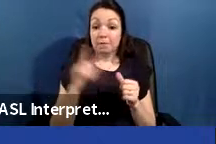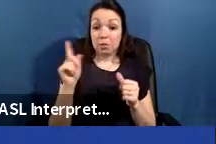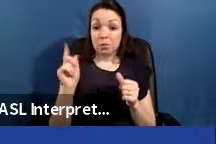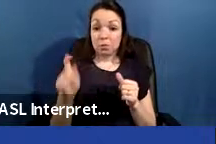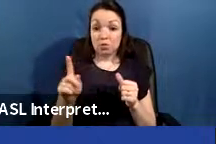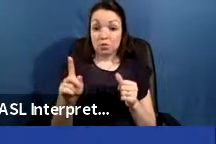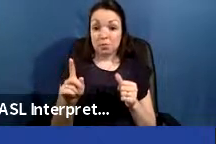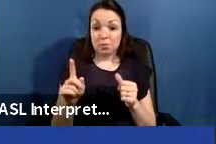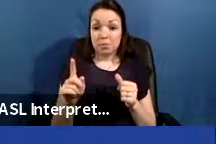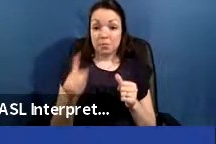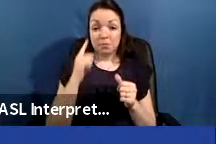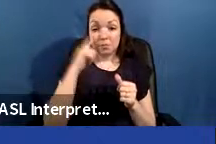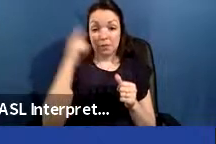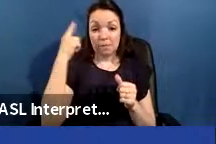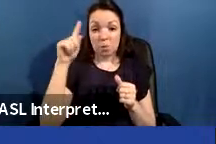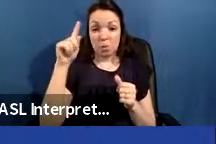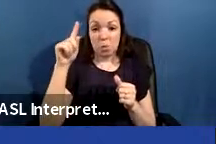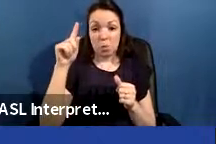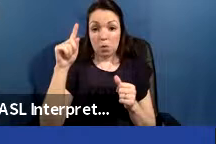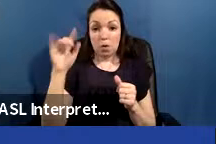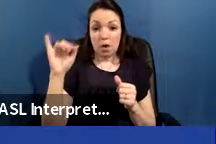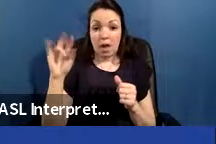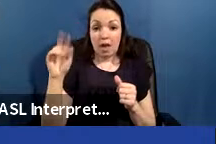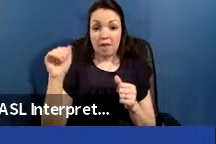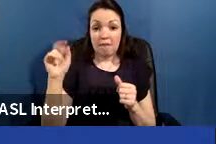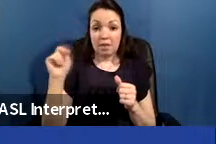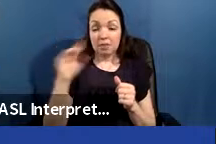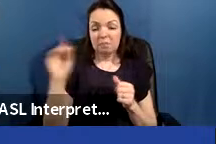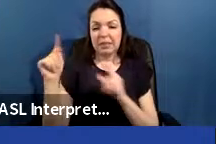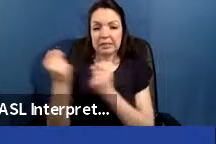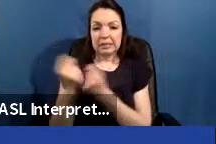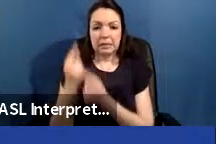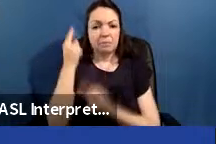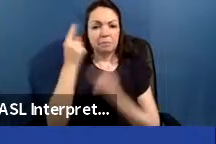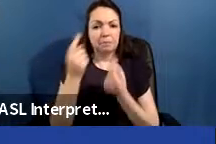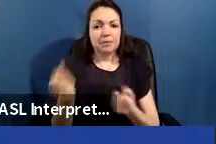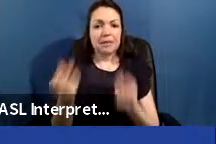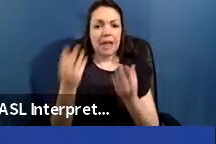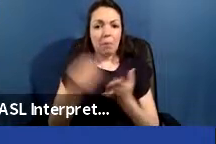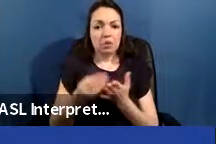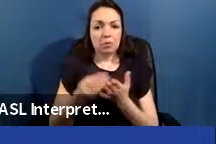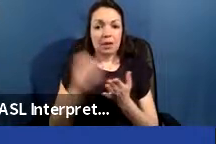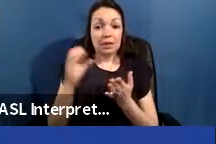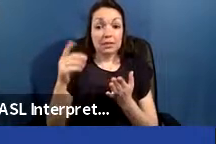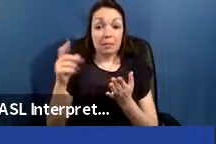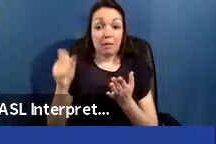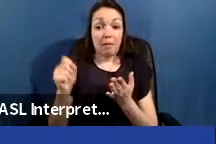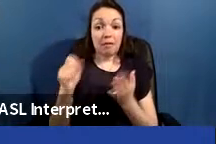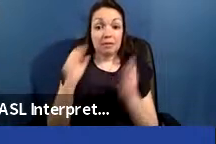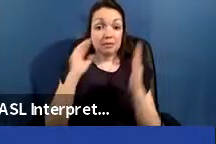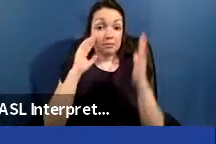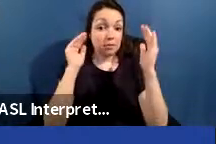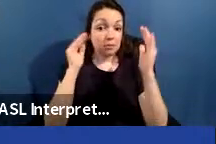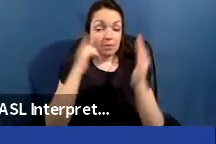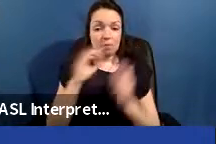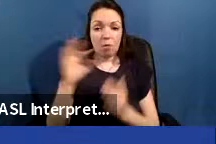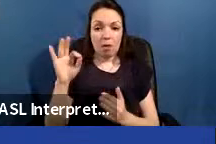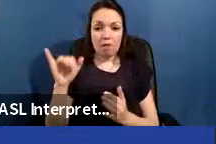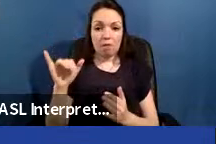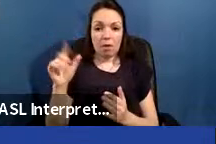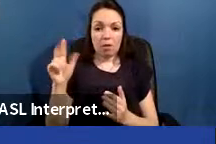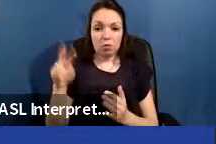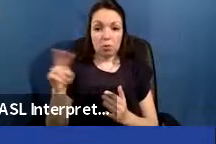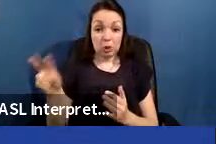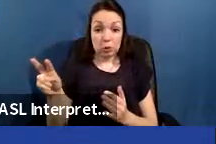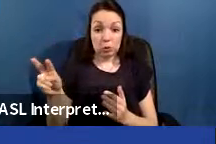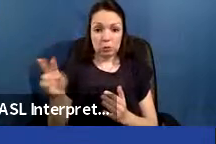got here, I think it's for Ivan and team. How much money is CPS expecting for the FY22 budget?